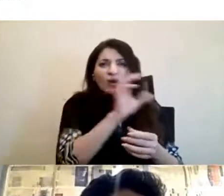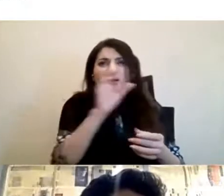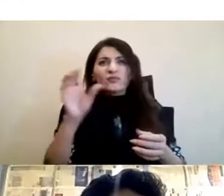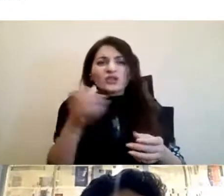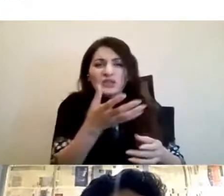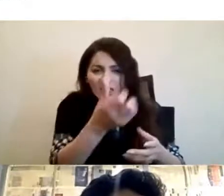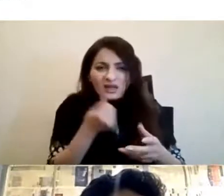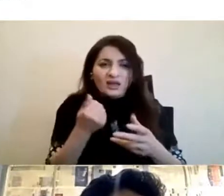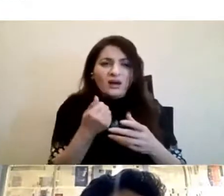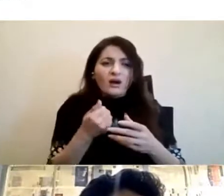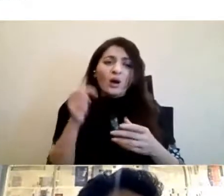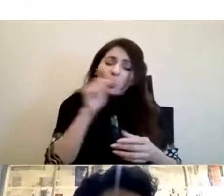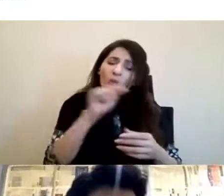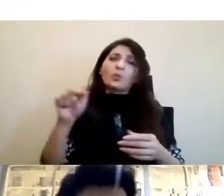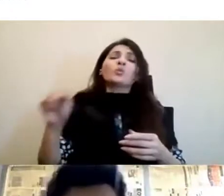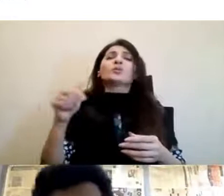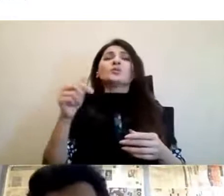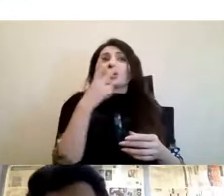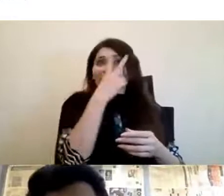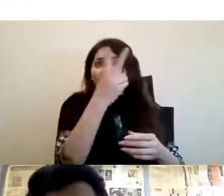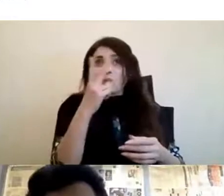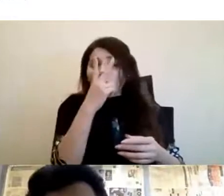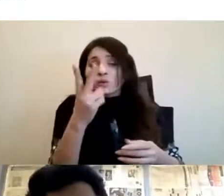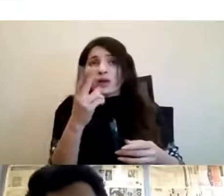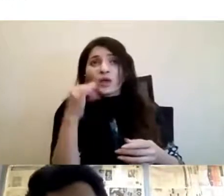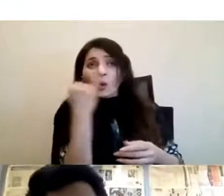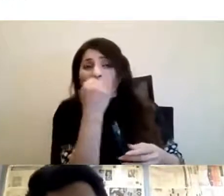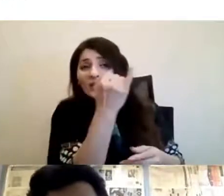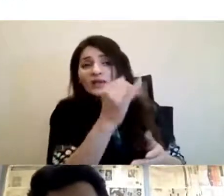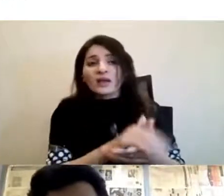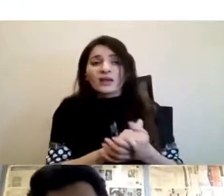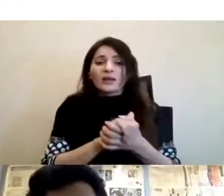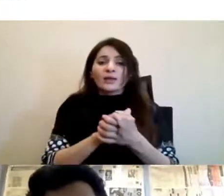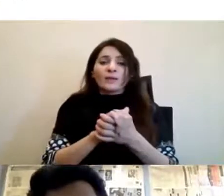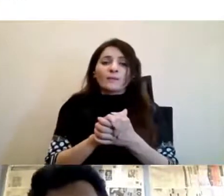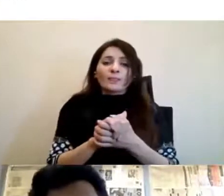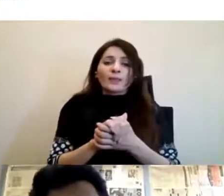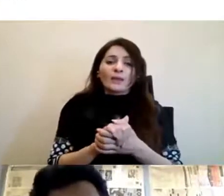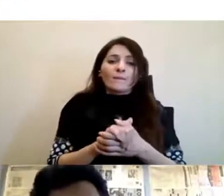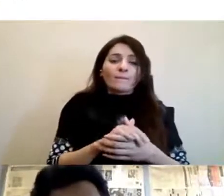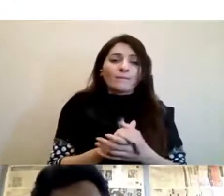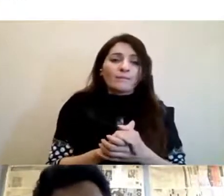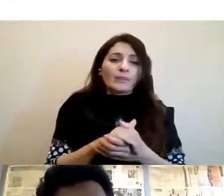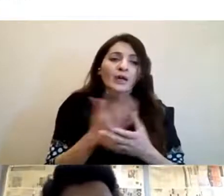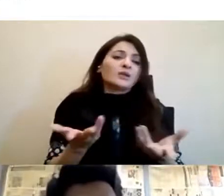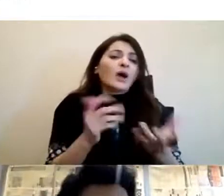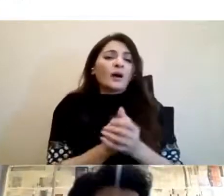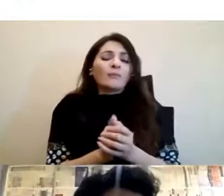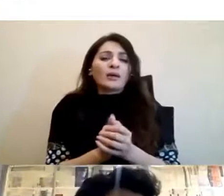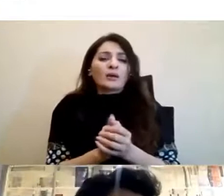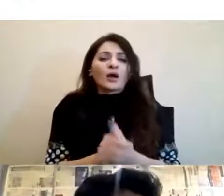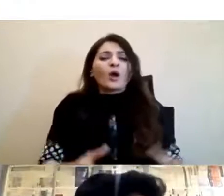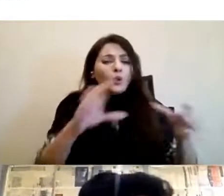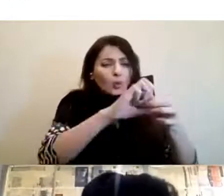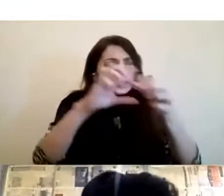customers, localizing wherever possible, and partnering to kind of deliver and get these